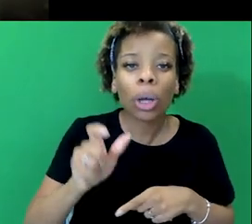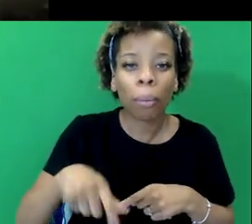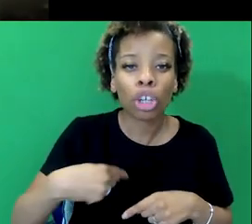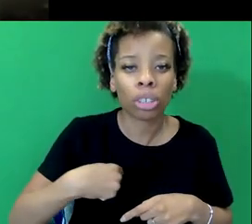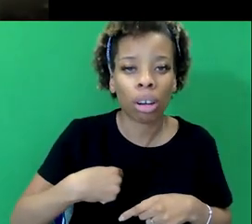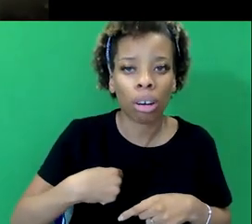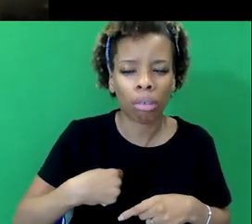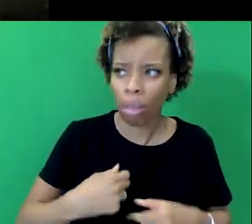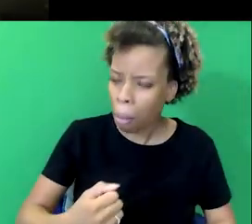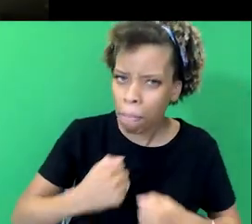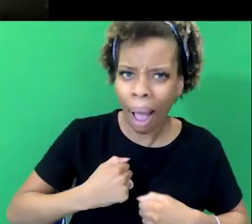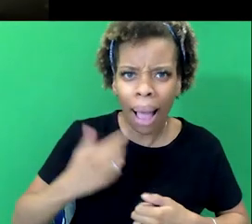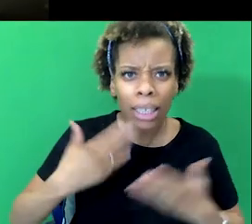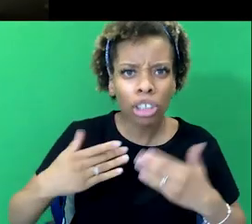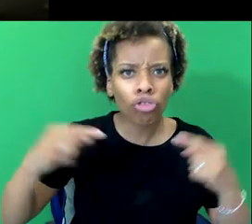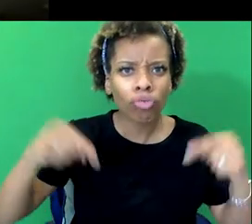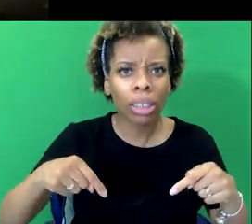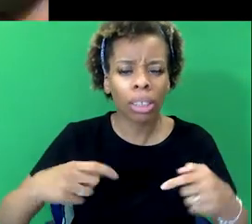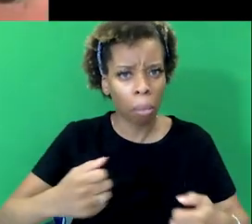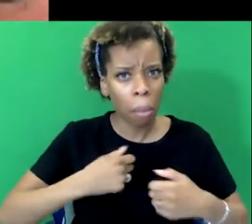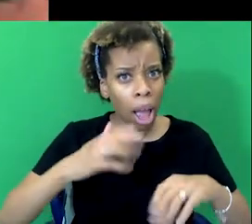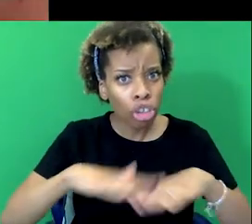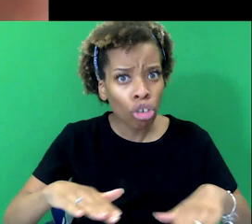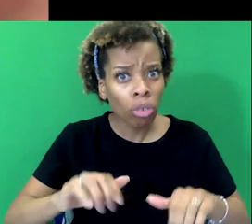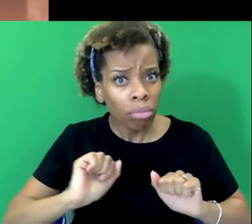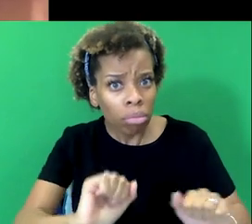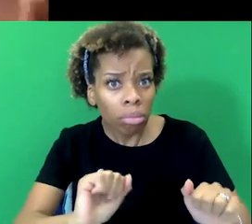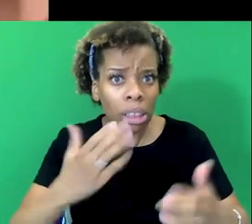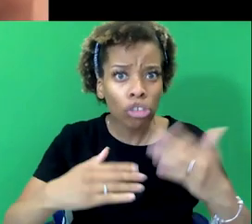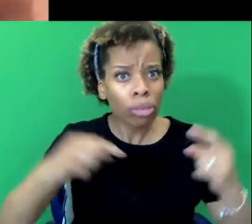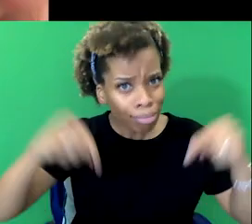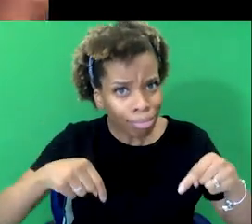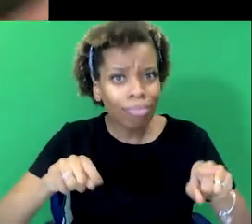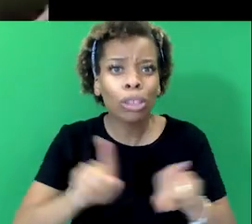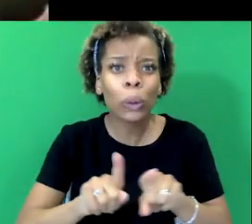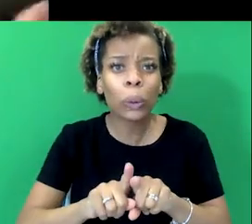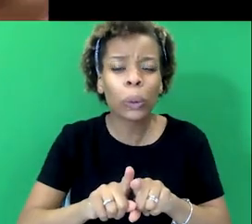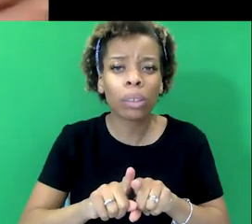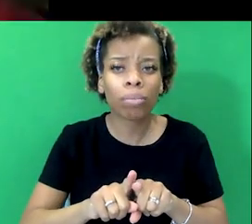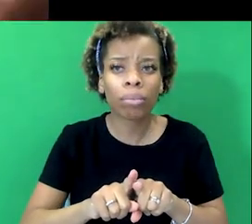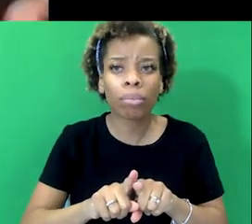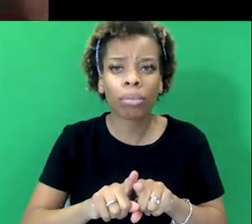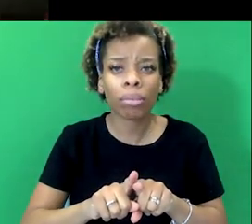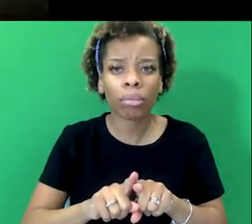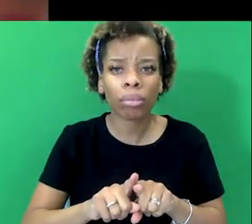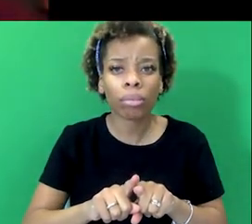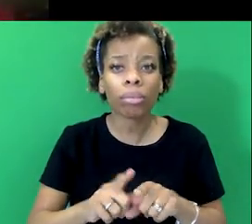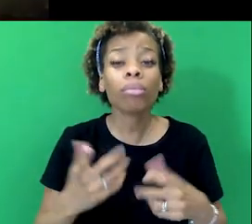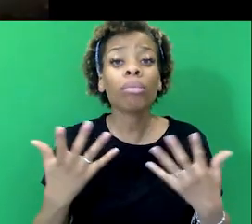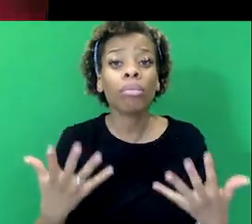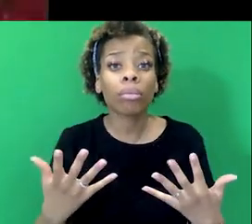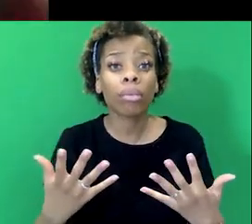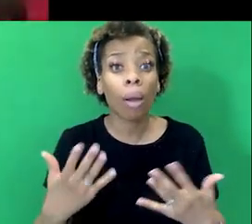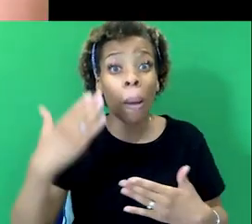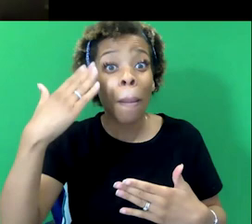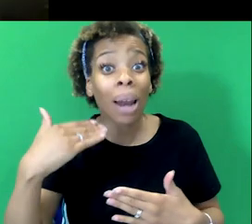This is my history. This is my children's history. Yeah. And it is not just, it's not just Black